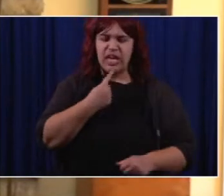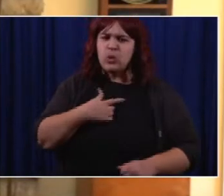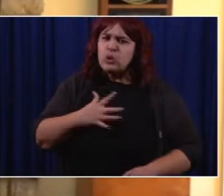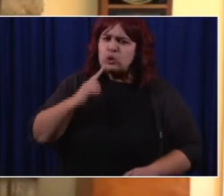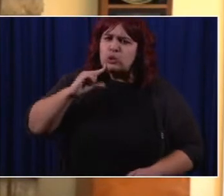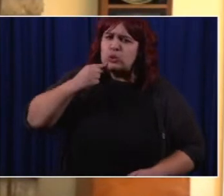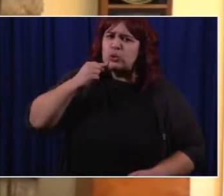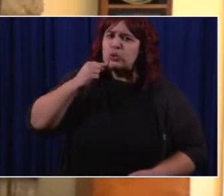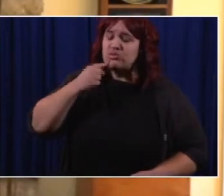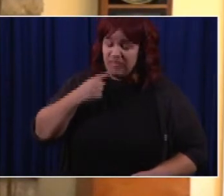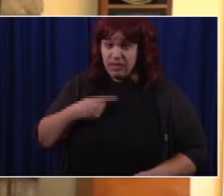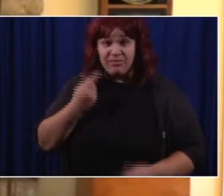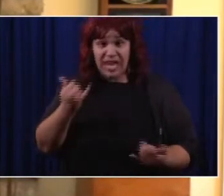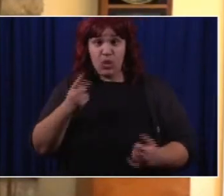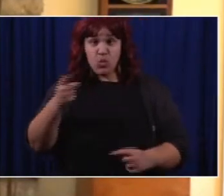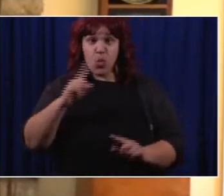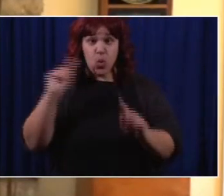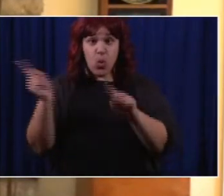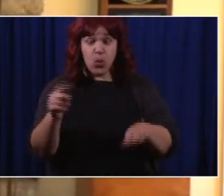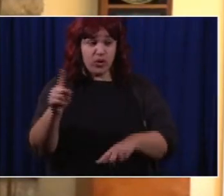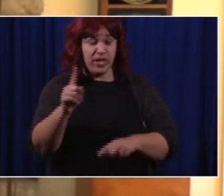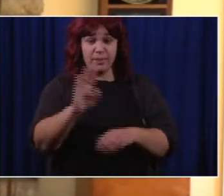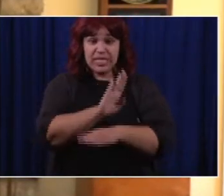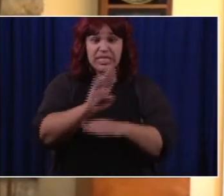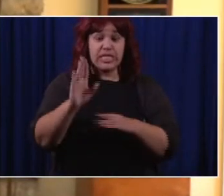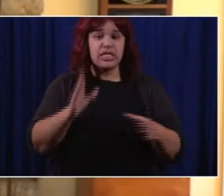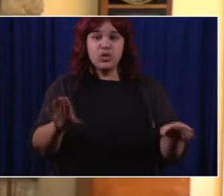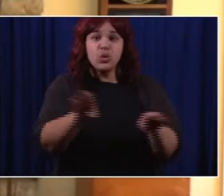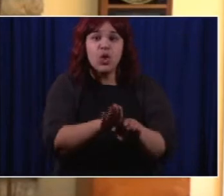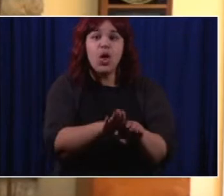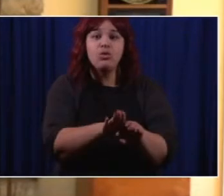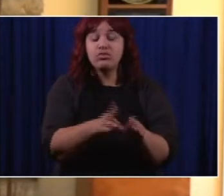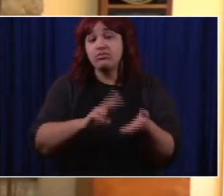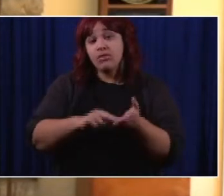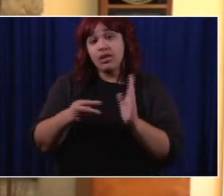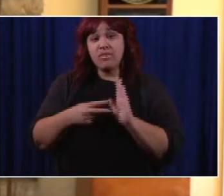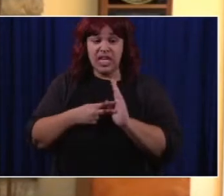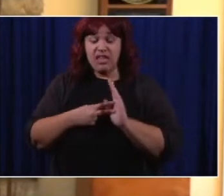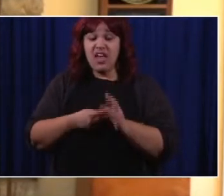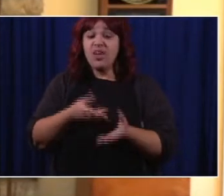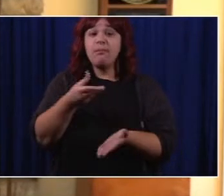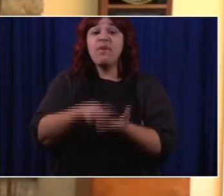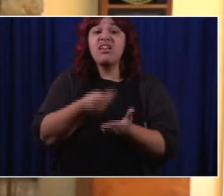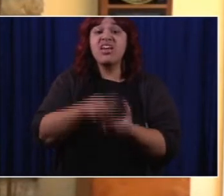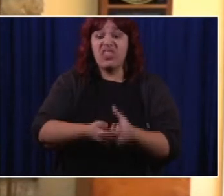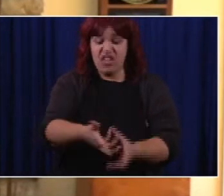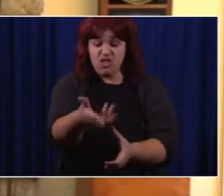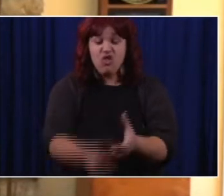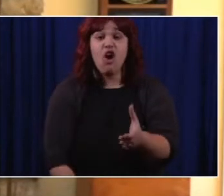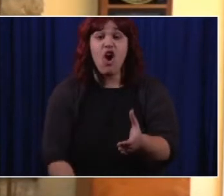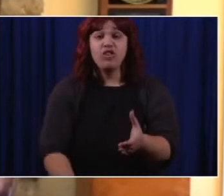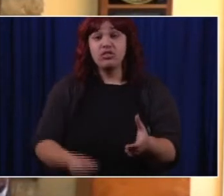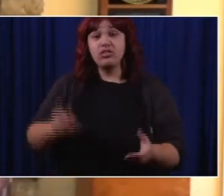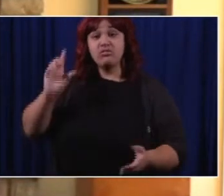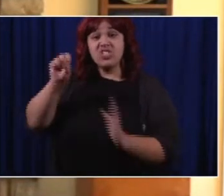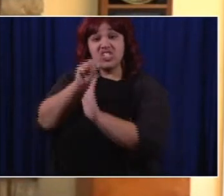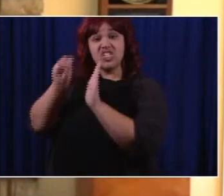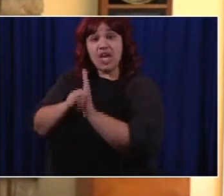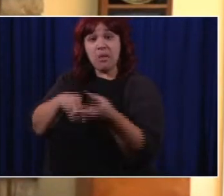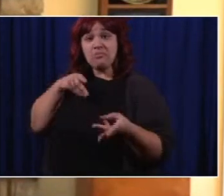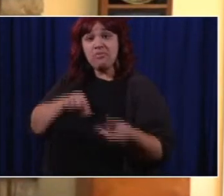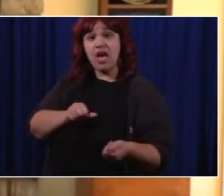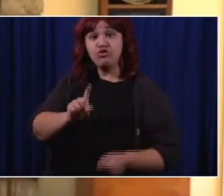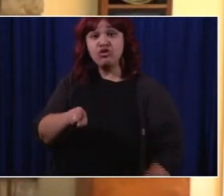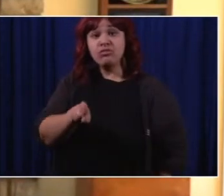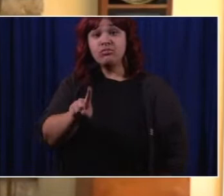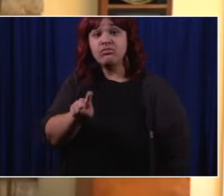Well, I'll leave that up to the lawyers. Second part of the question. Let me take the first one. I saw a headline